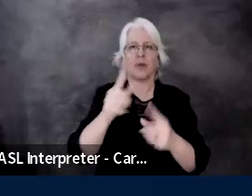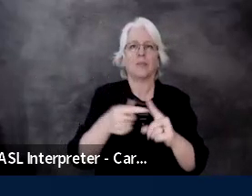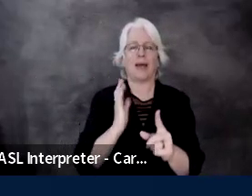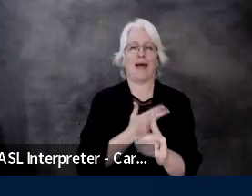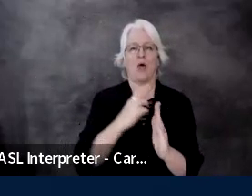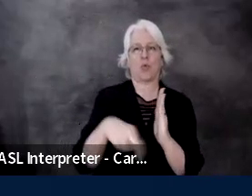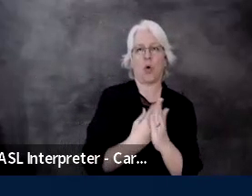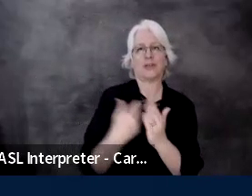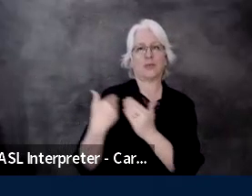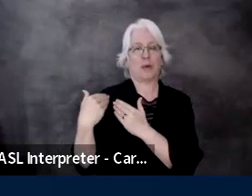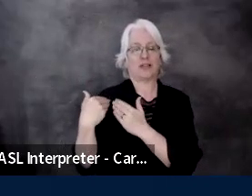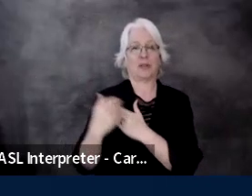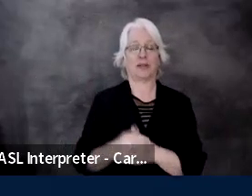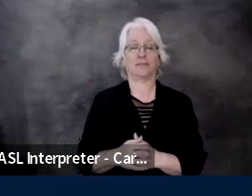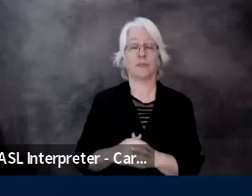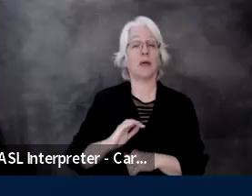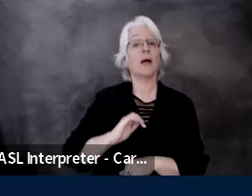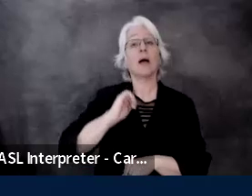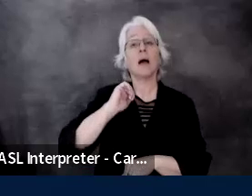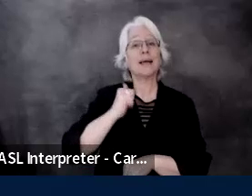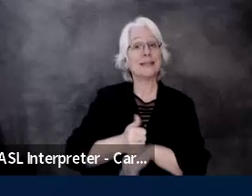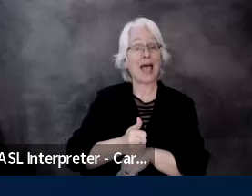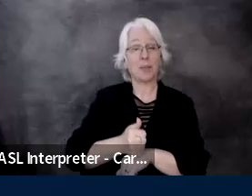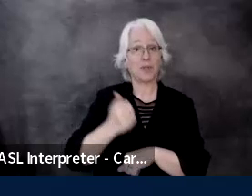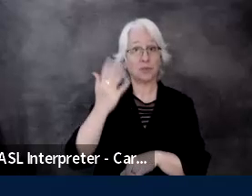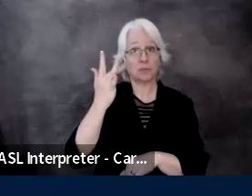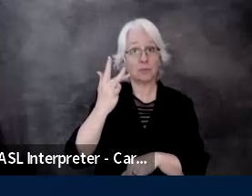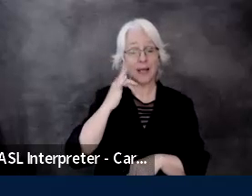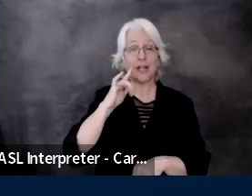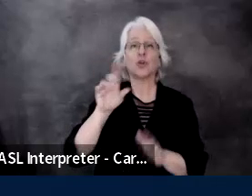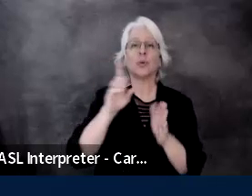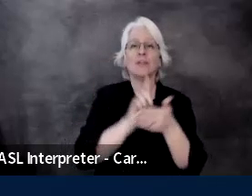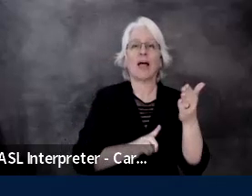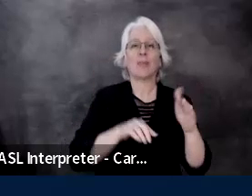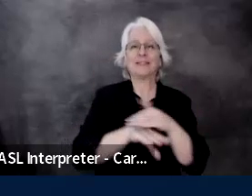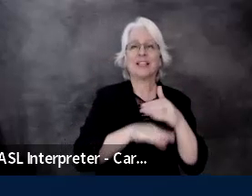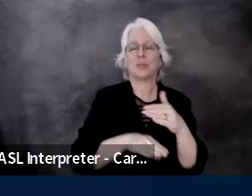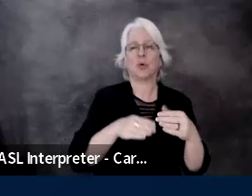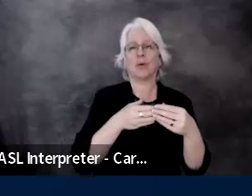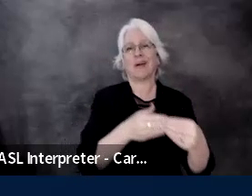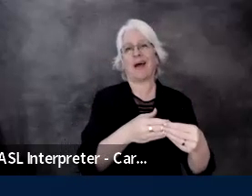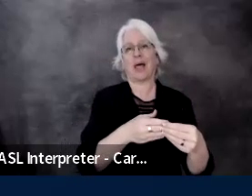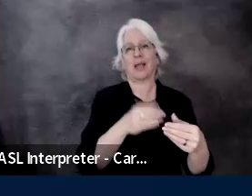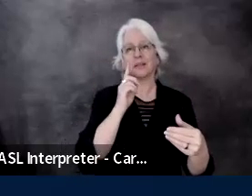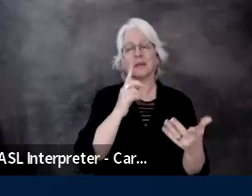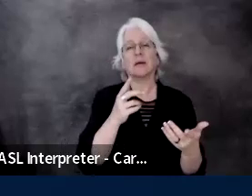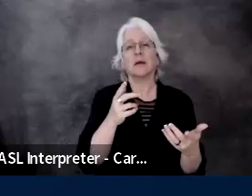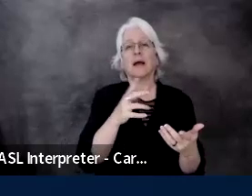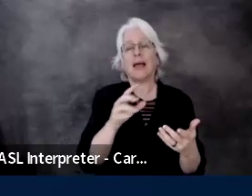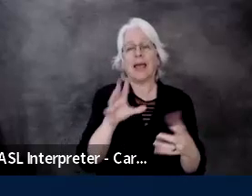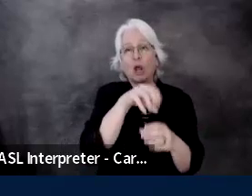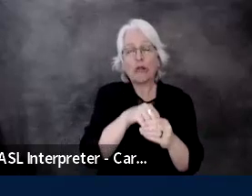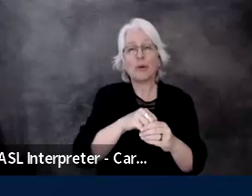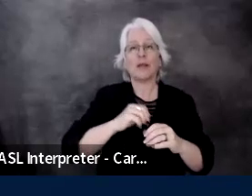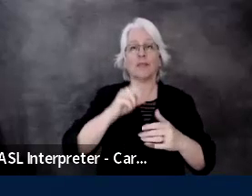responsibilities. We were established to develop accessible design guidelines and standards, including the Architectural